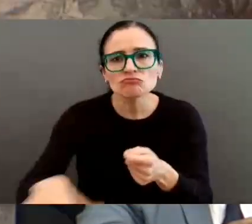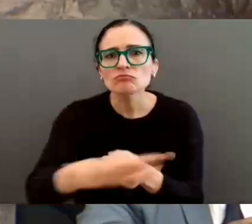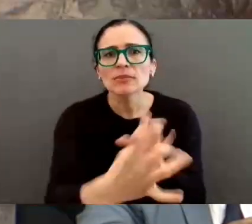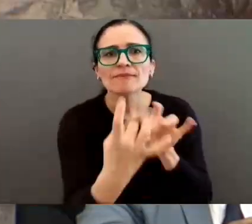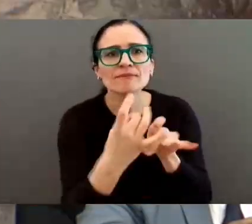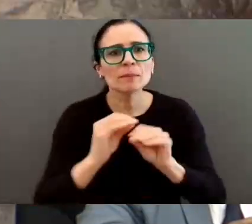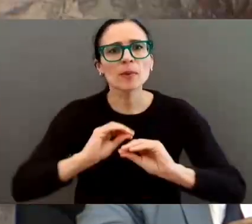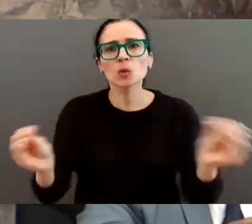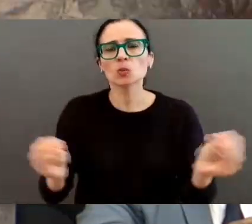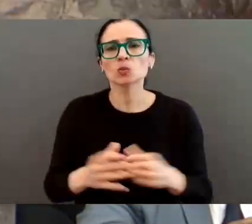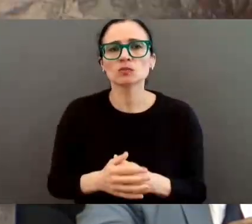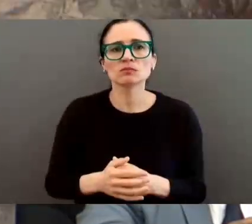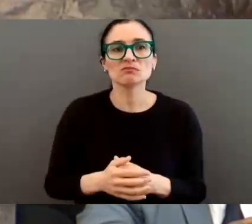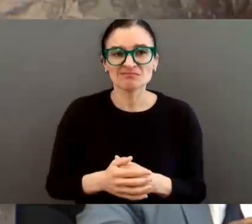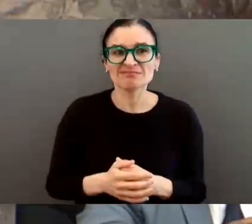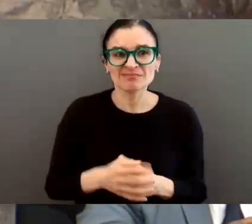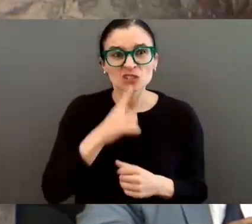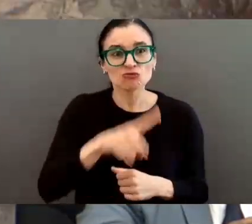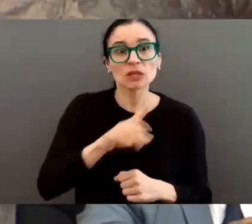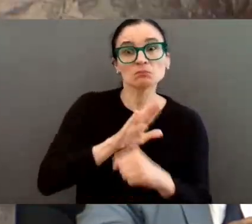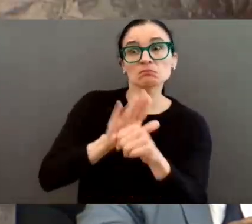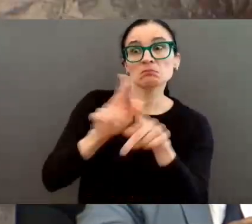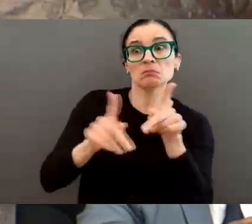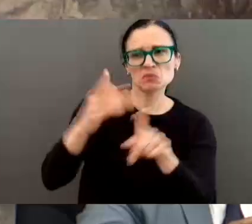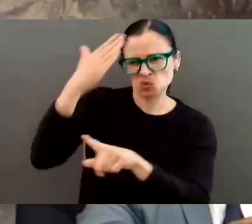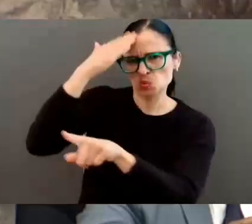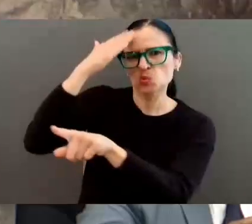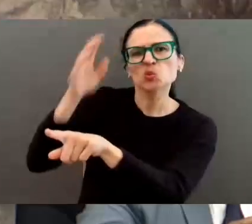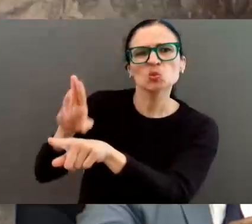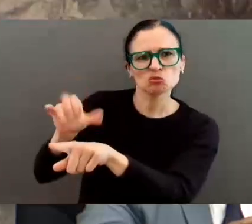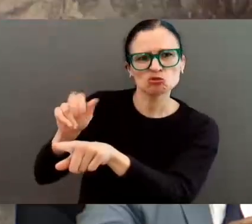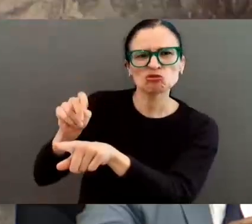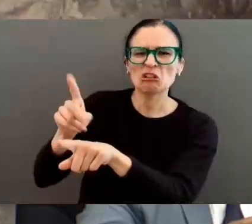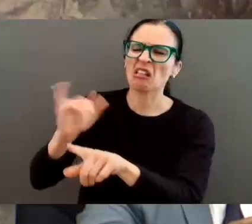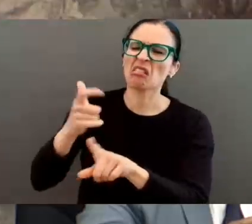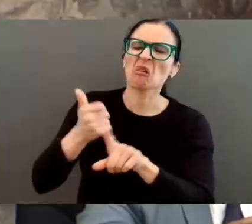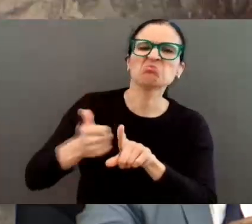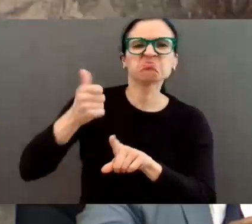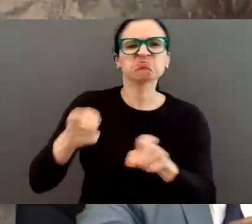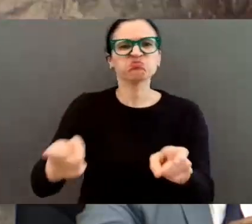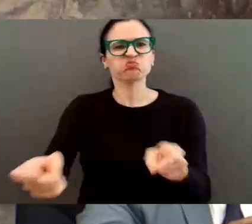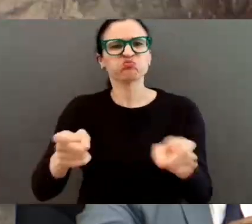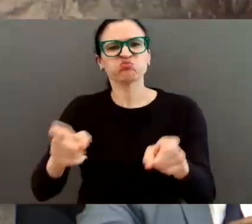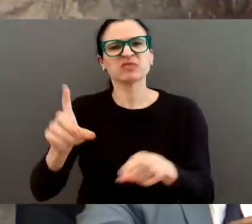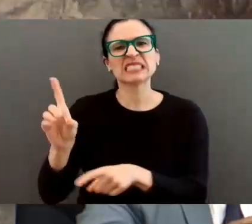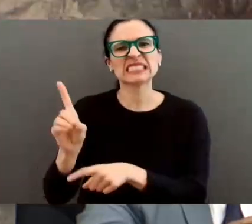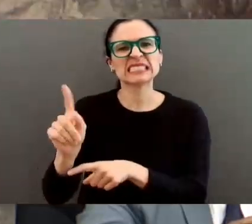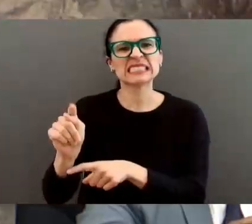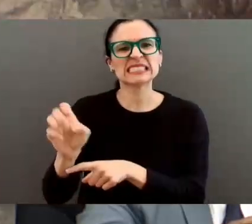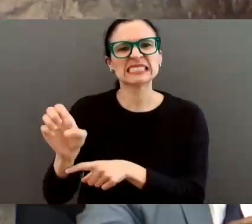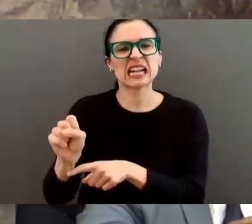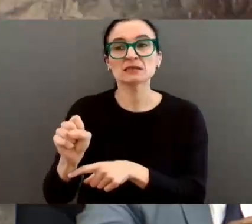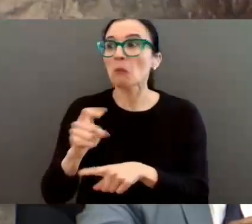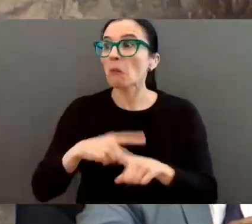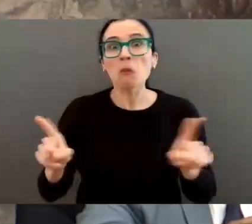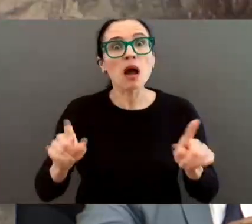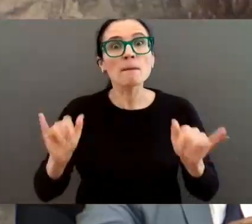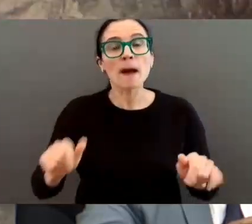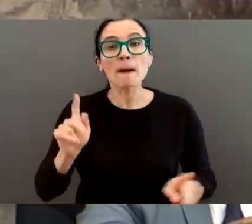But the public was left in the dark. And the public didn't find out until the media went